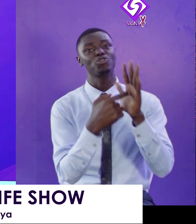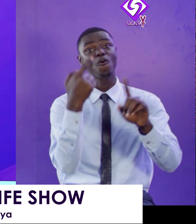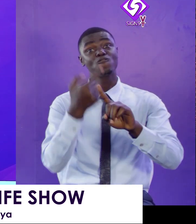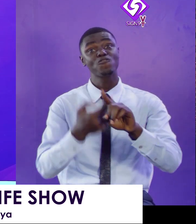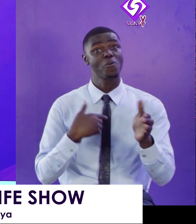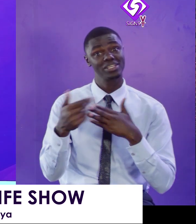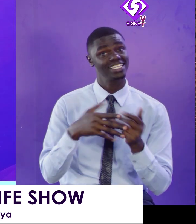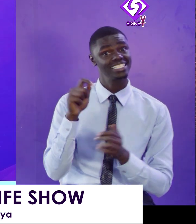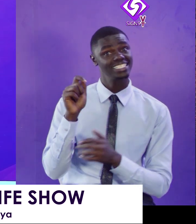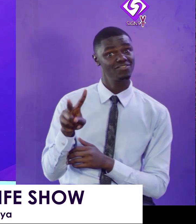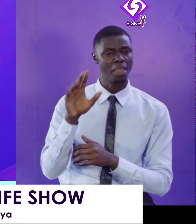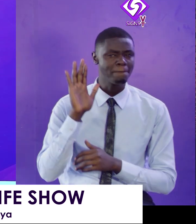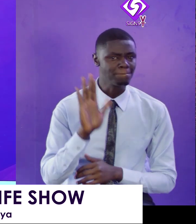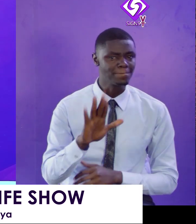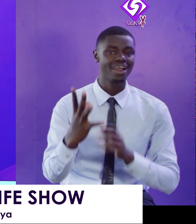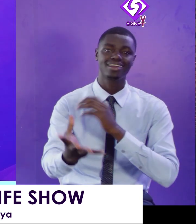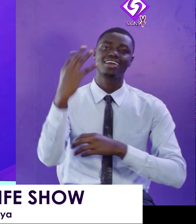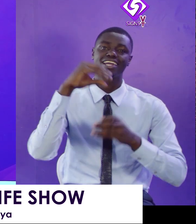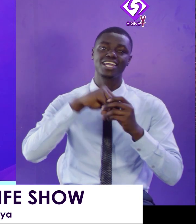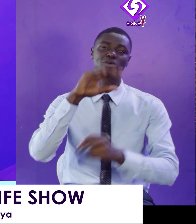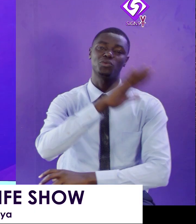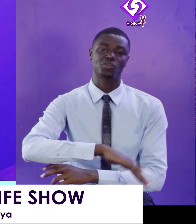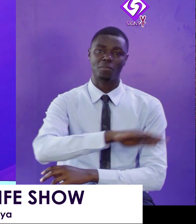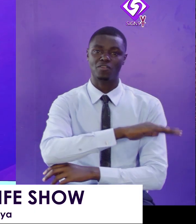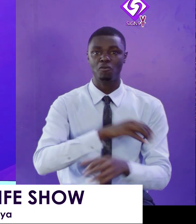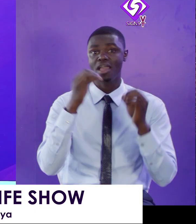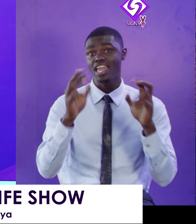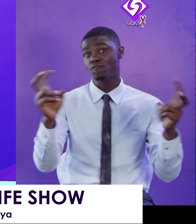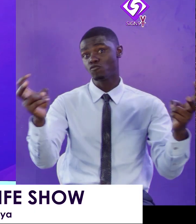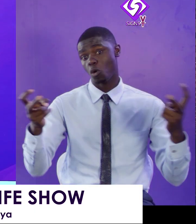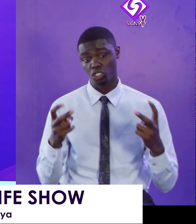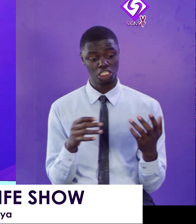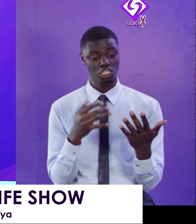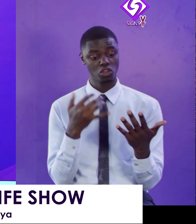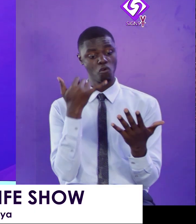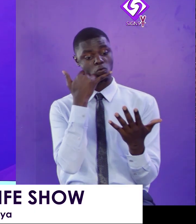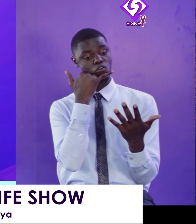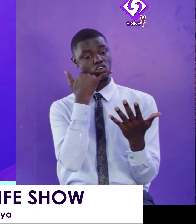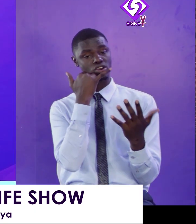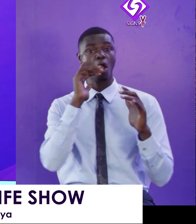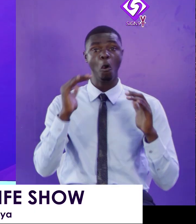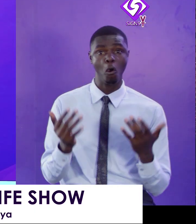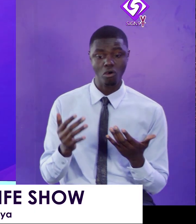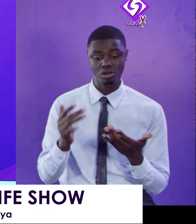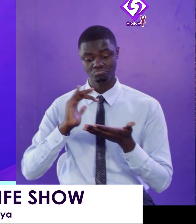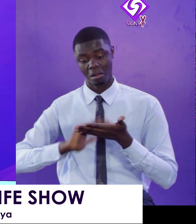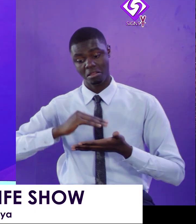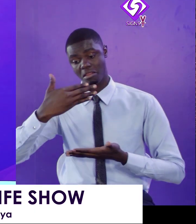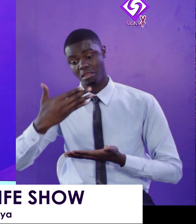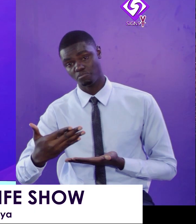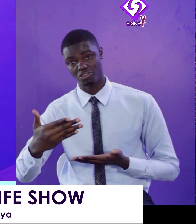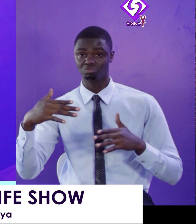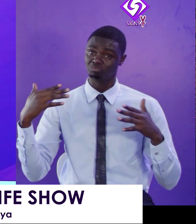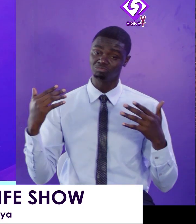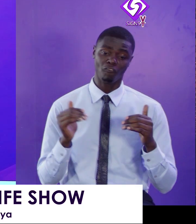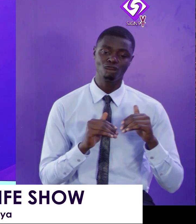your inclusion platform. Just in case you watch this on your phone or on your laptop, keep